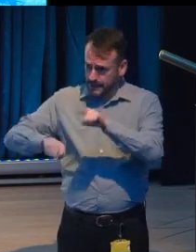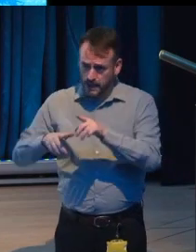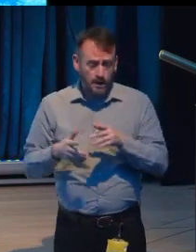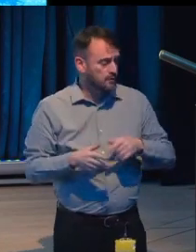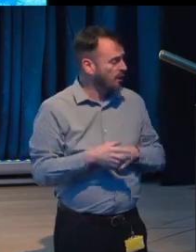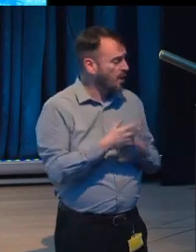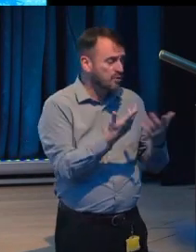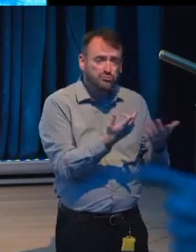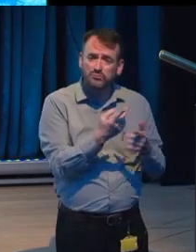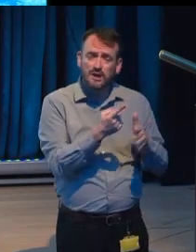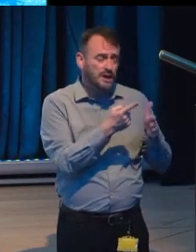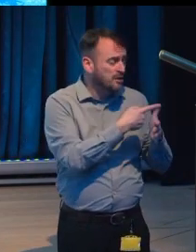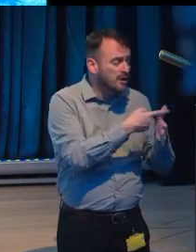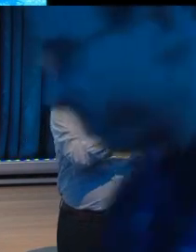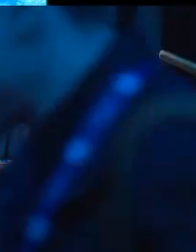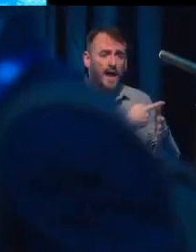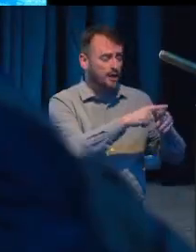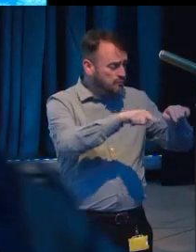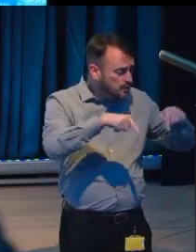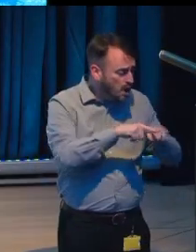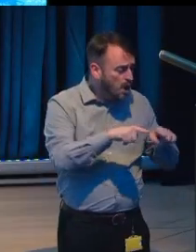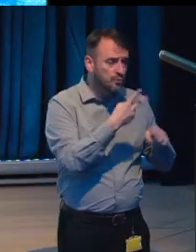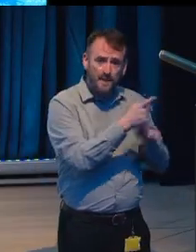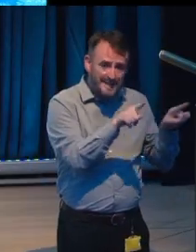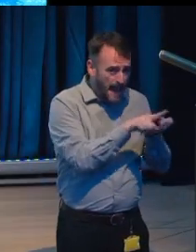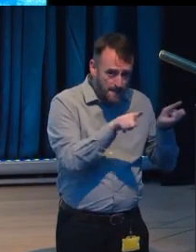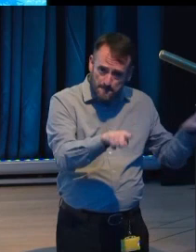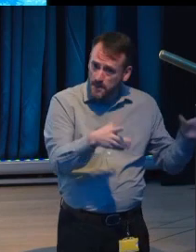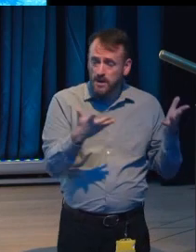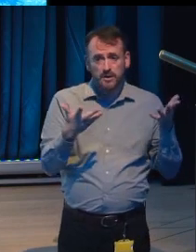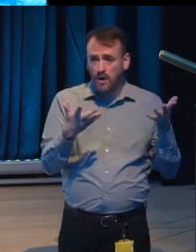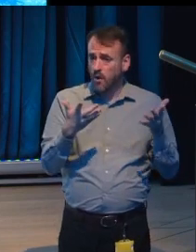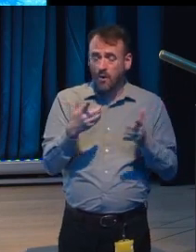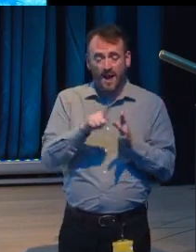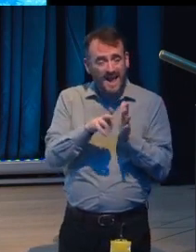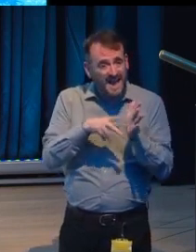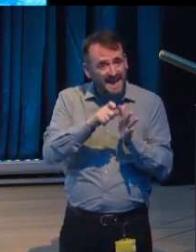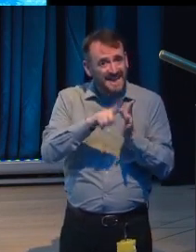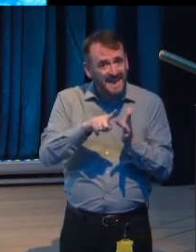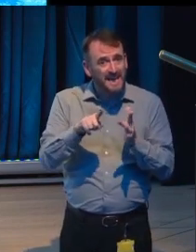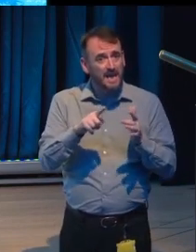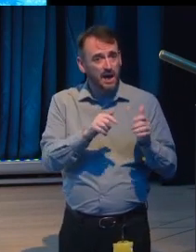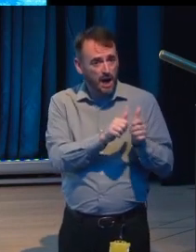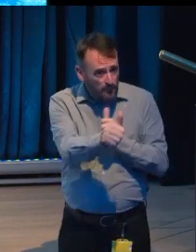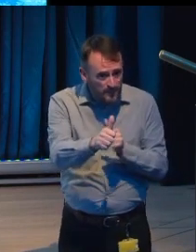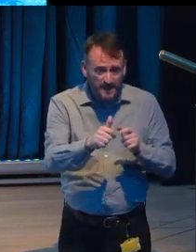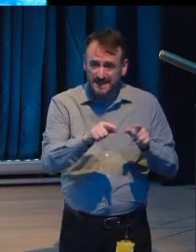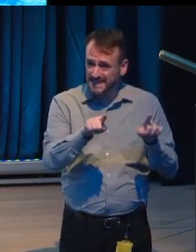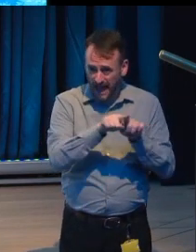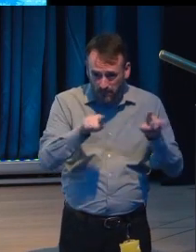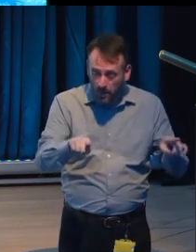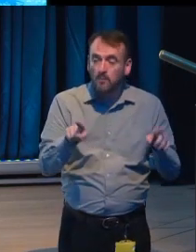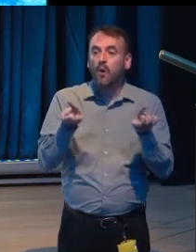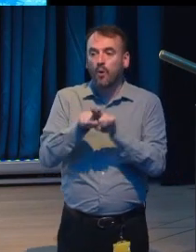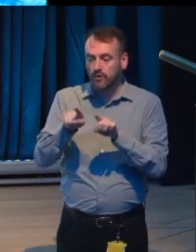two indie studios are the same. And even within a big company, different departments, different offices, and different studios can be different as well. Also,